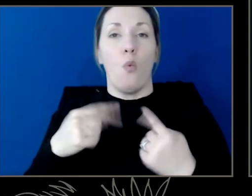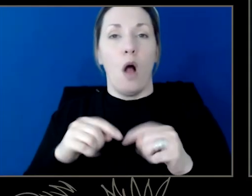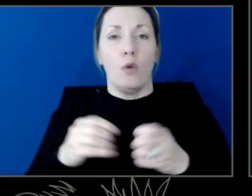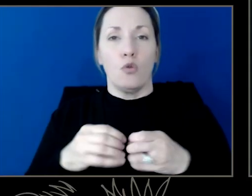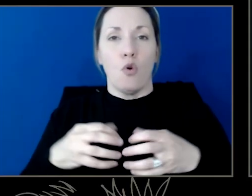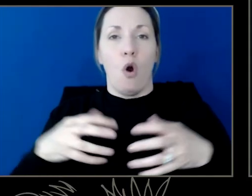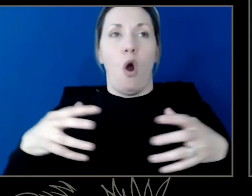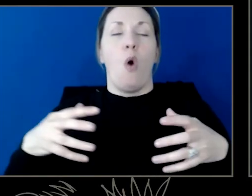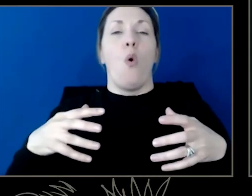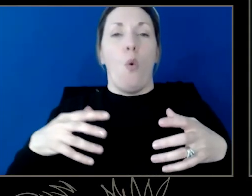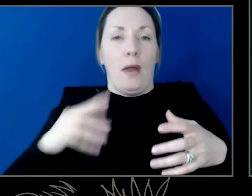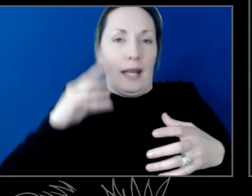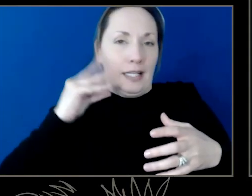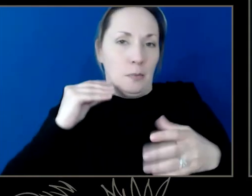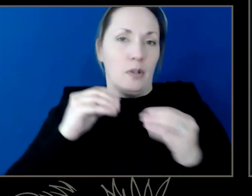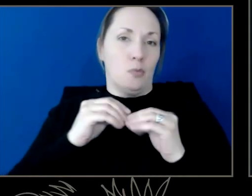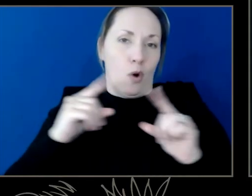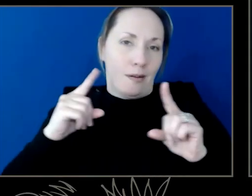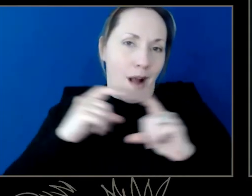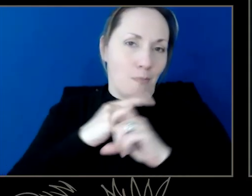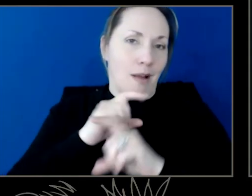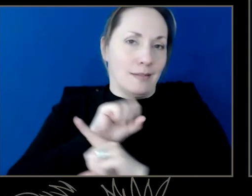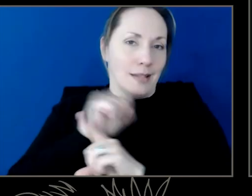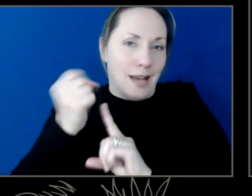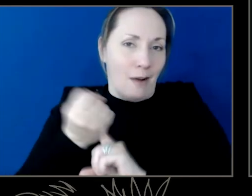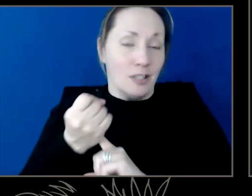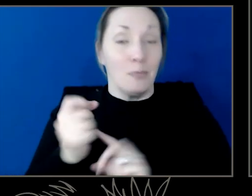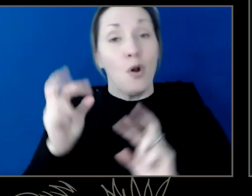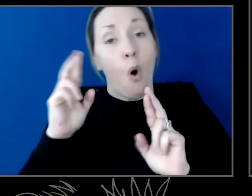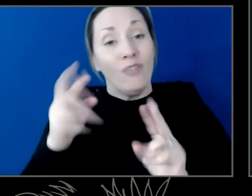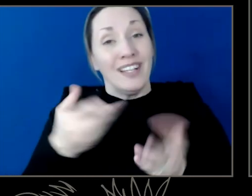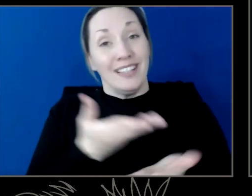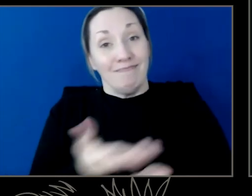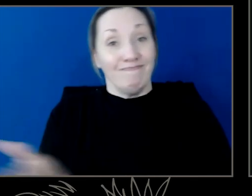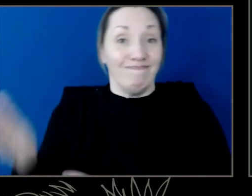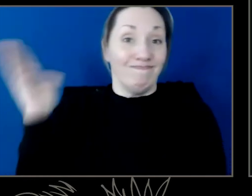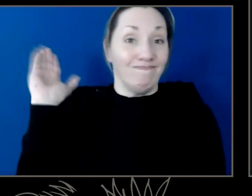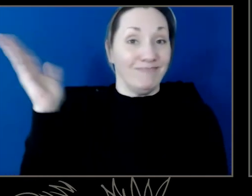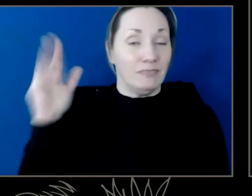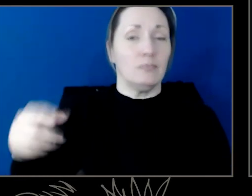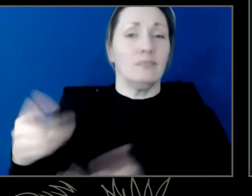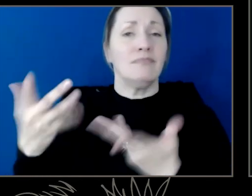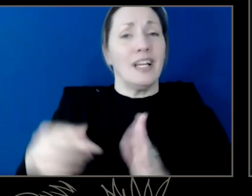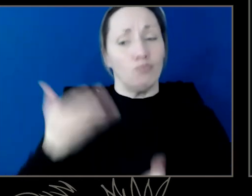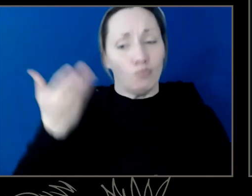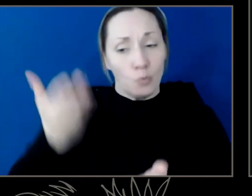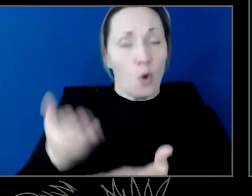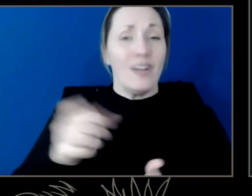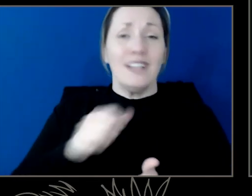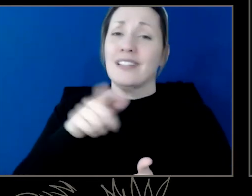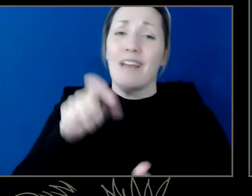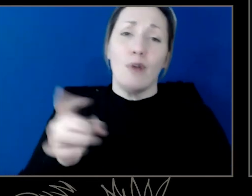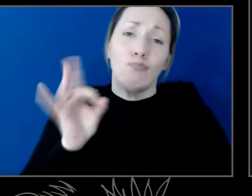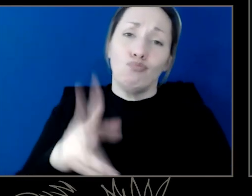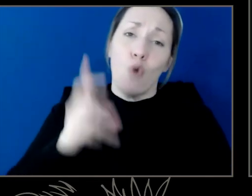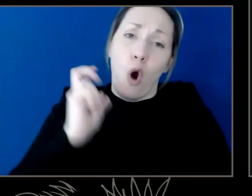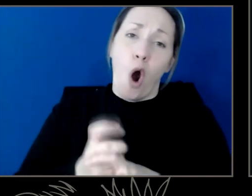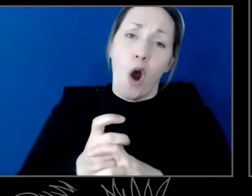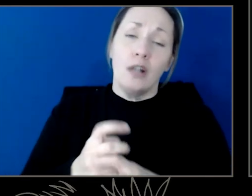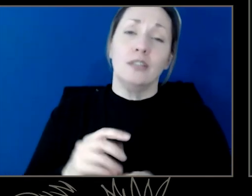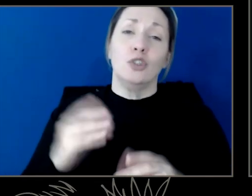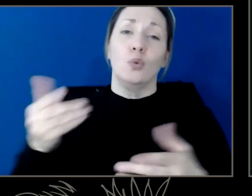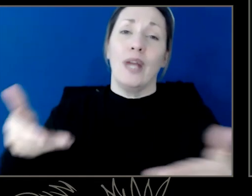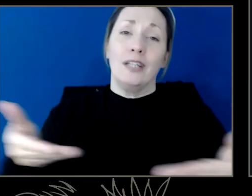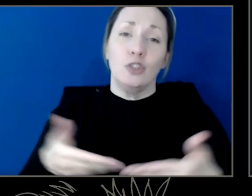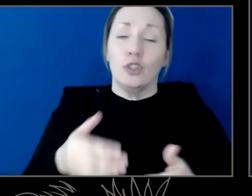scenarios. But hopefully this has shown you that it doesn't have to be that hard to introduce automated tests